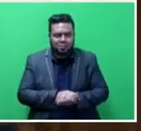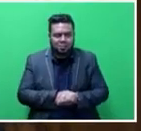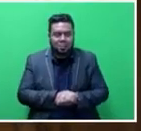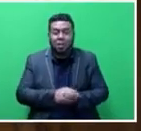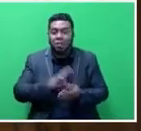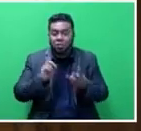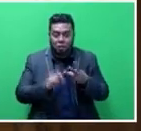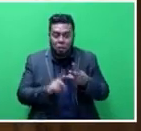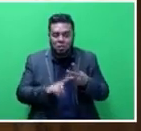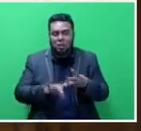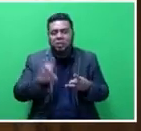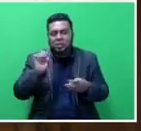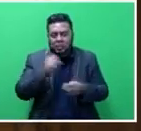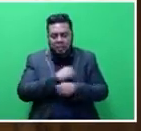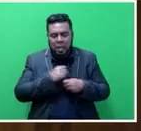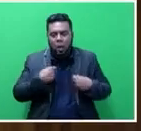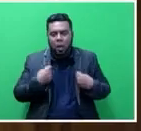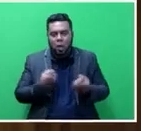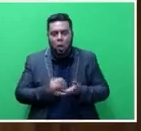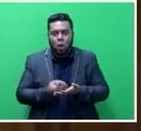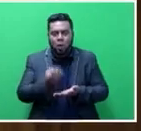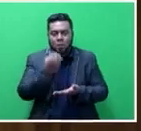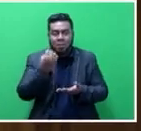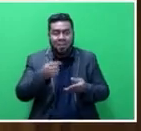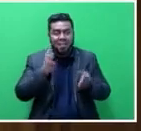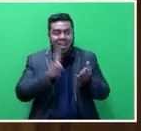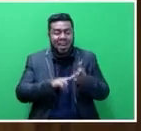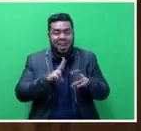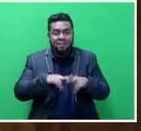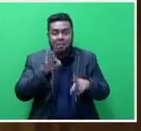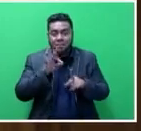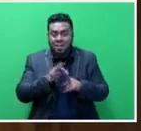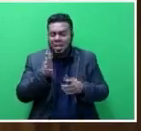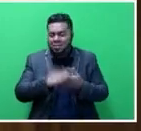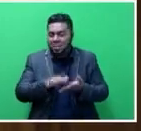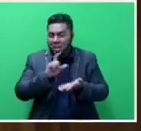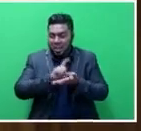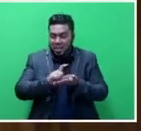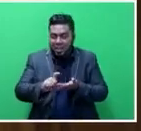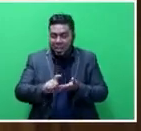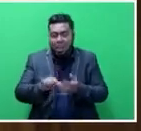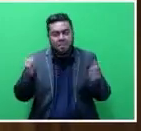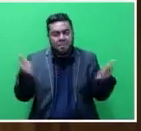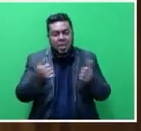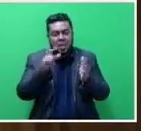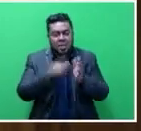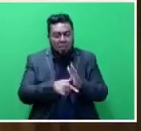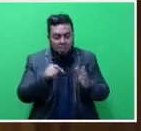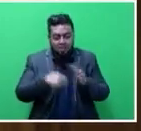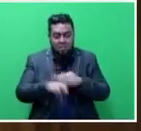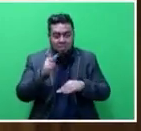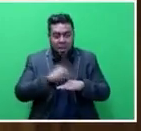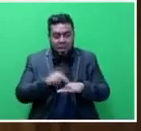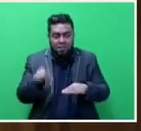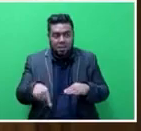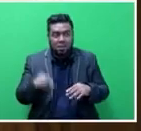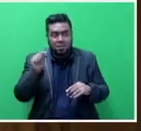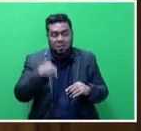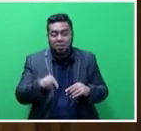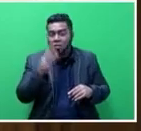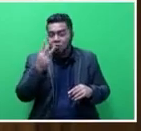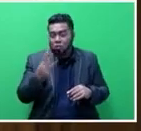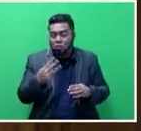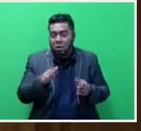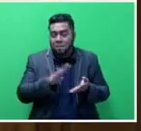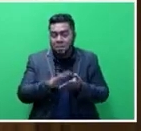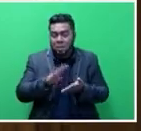is our economy, Mr. Speaker. The NFP leader has made it clear many times in Parliament that at least $3